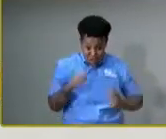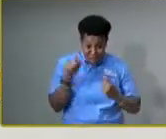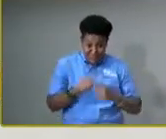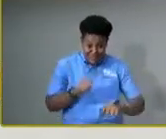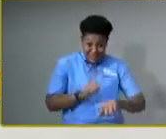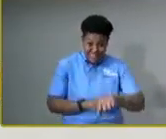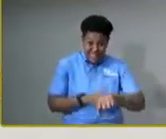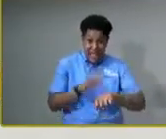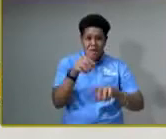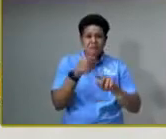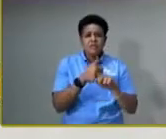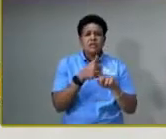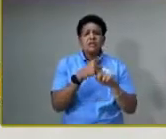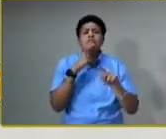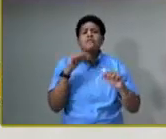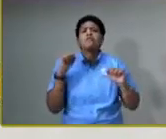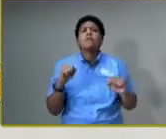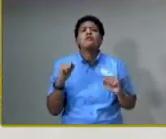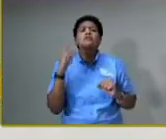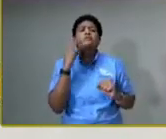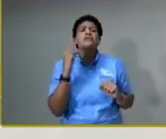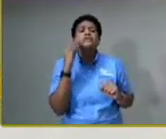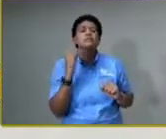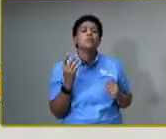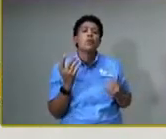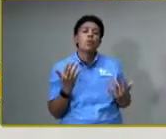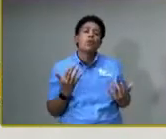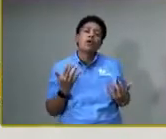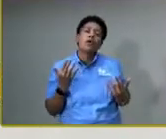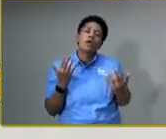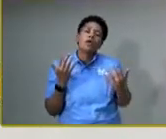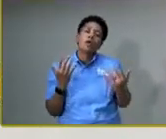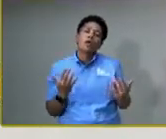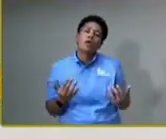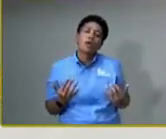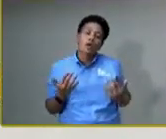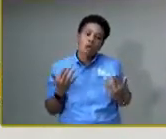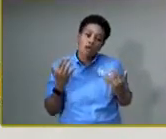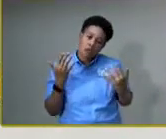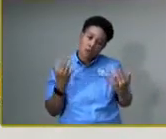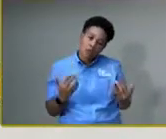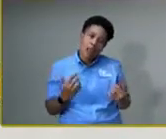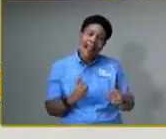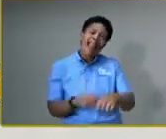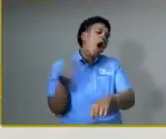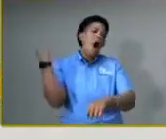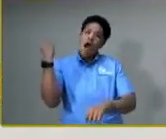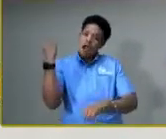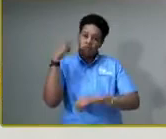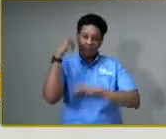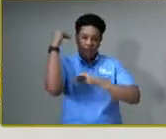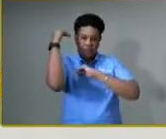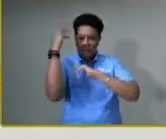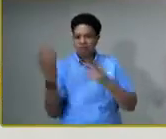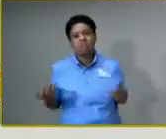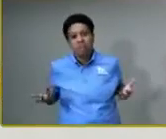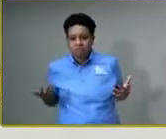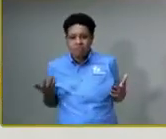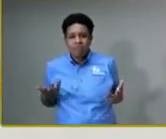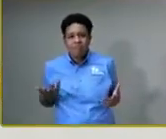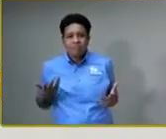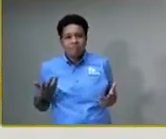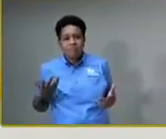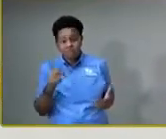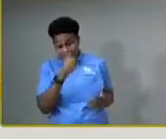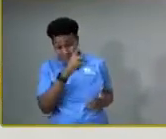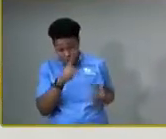time are likely to experience wait, and longer than usual wait. So patience is going to be very